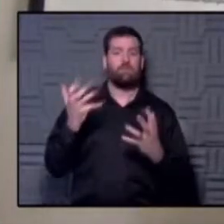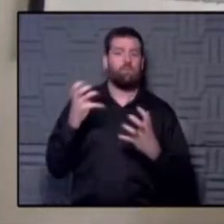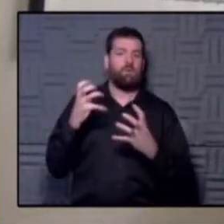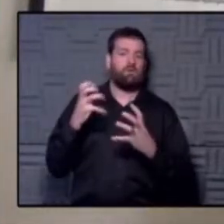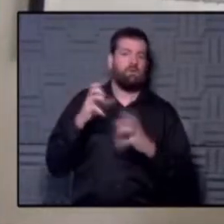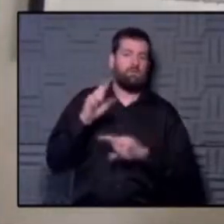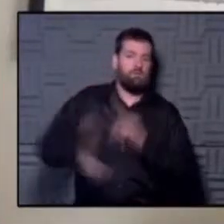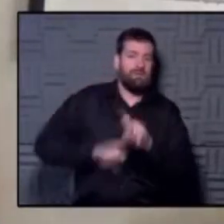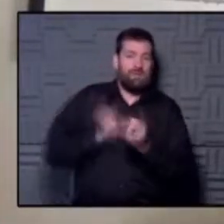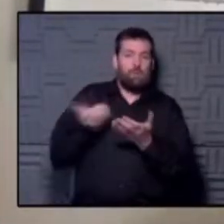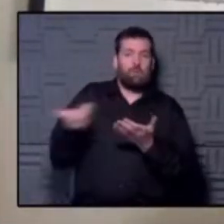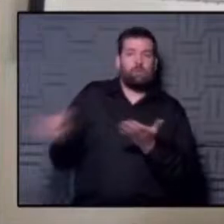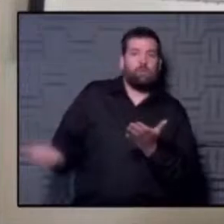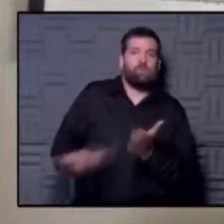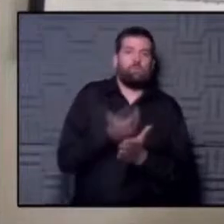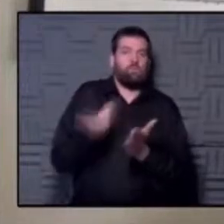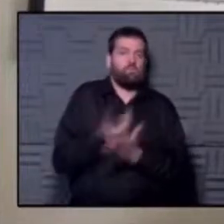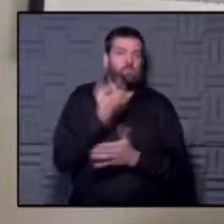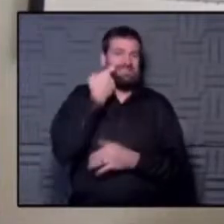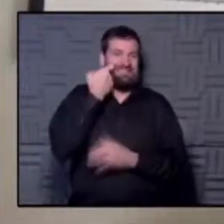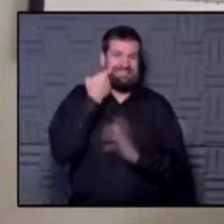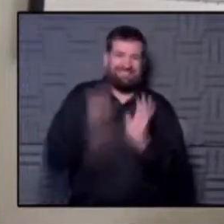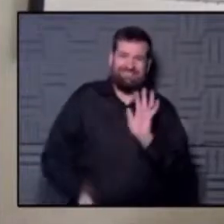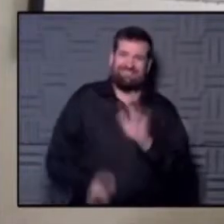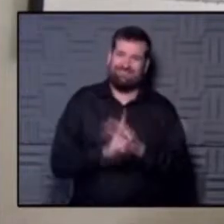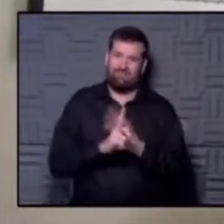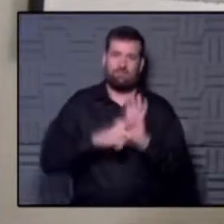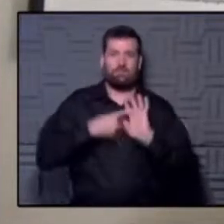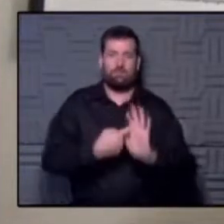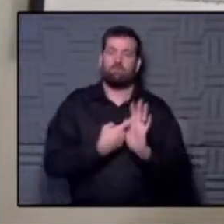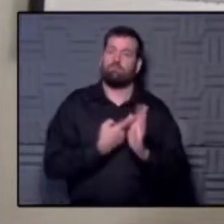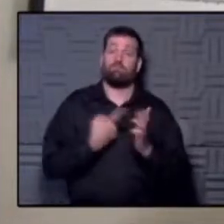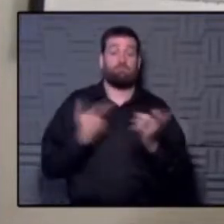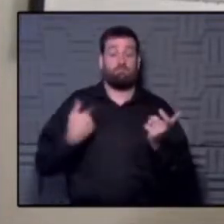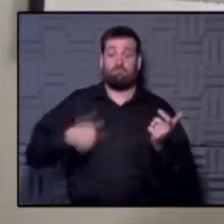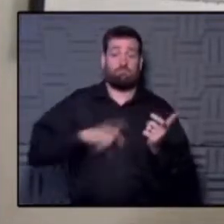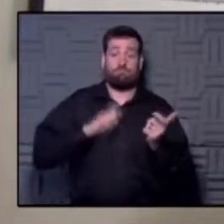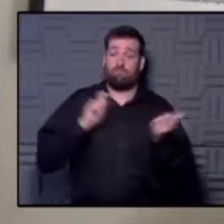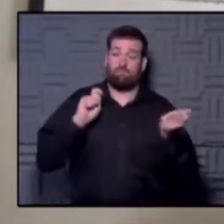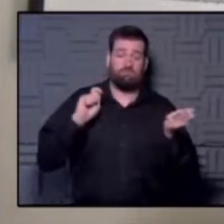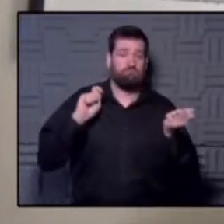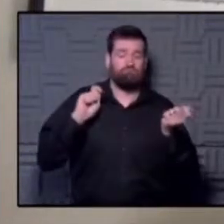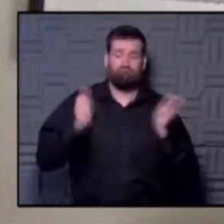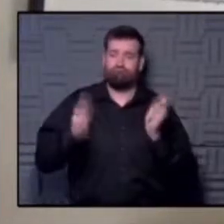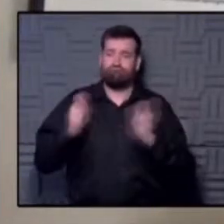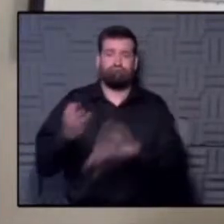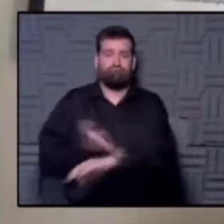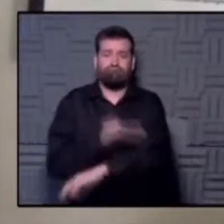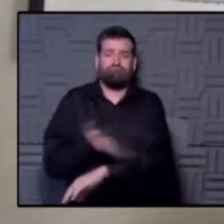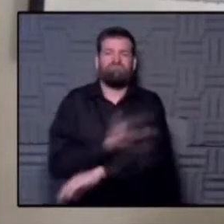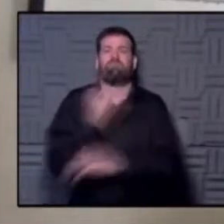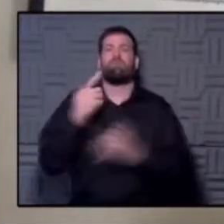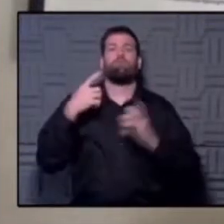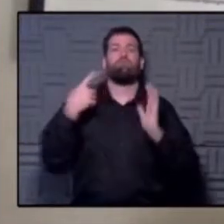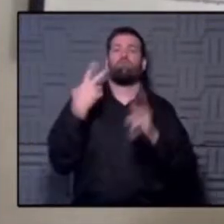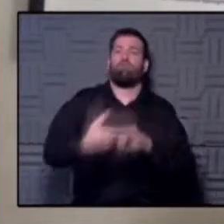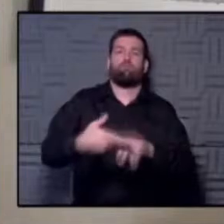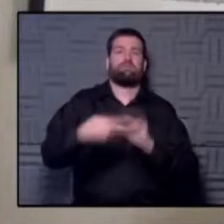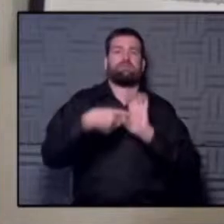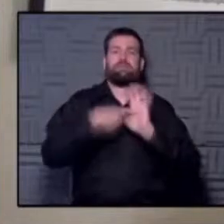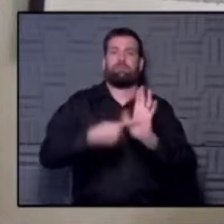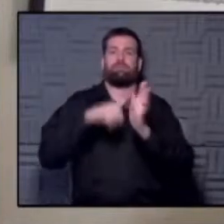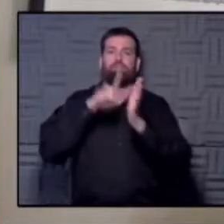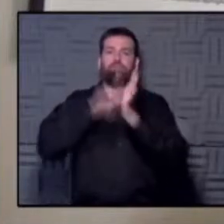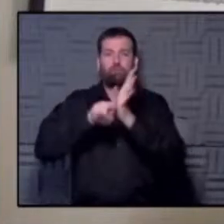this is a new symptom. So we have continued to improve the symptom checker, as we call it, to ensure that